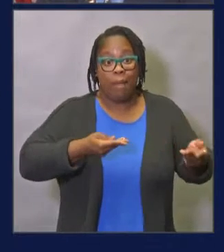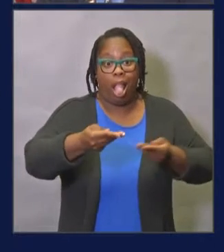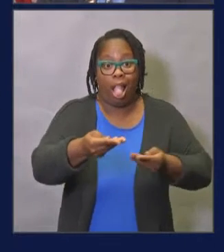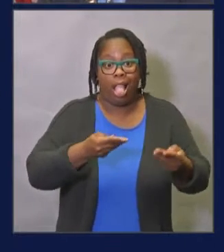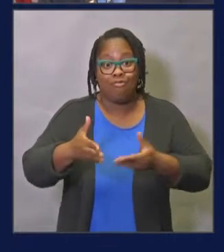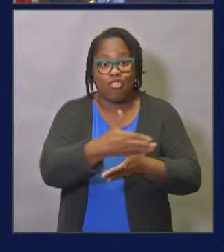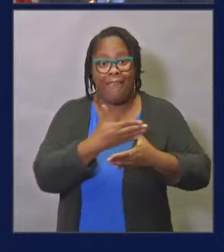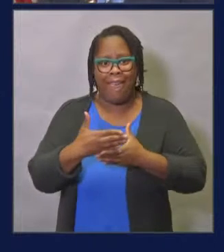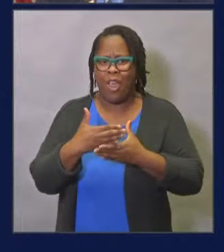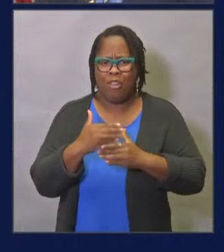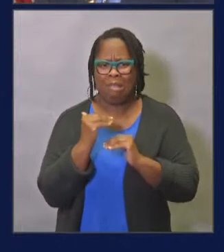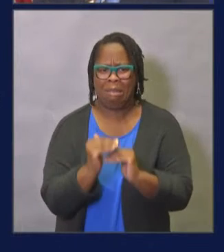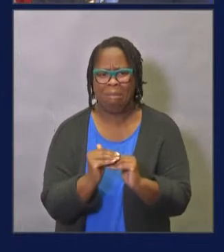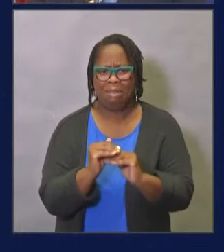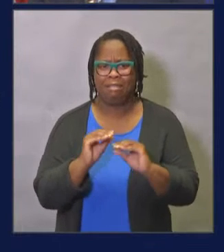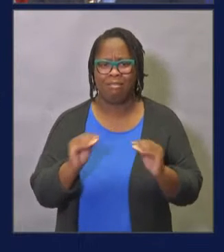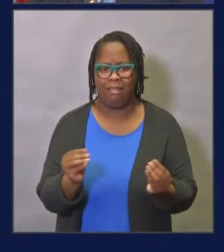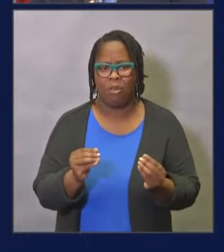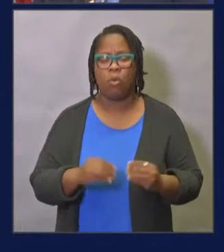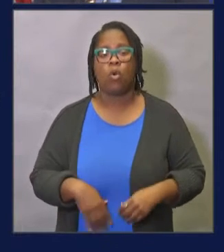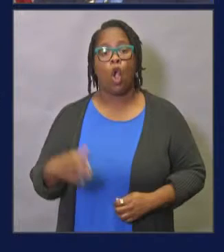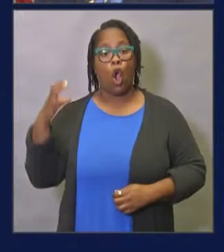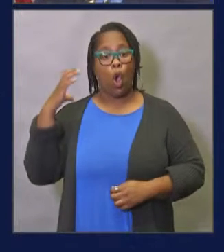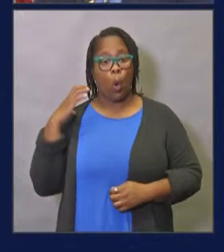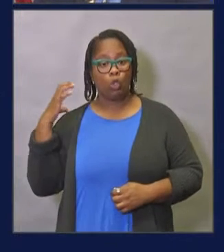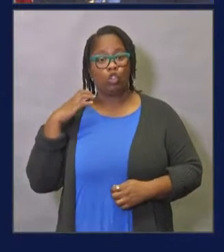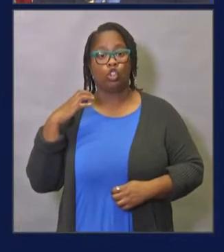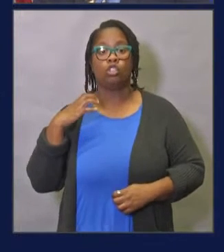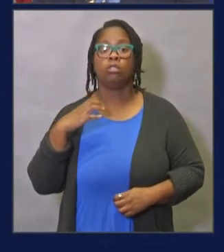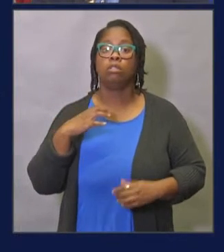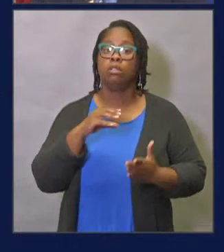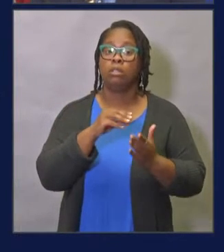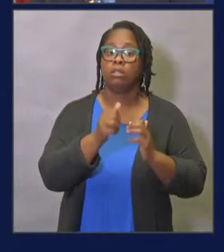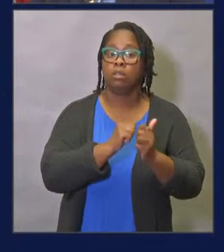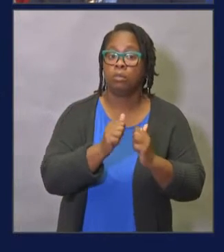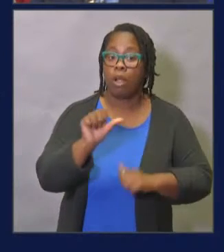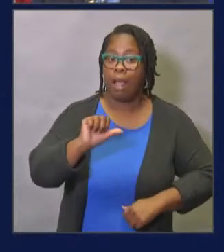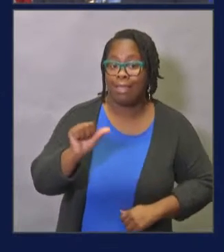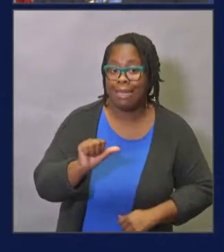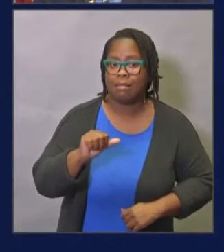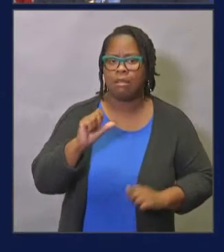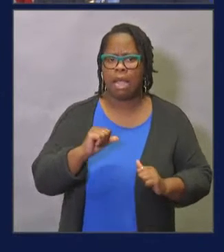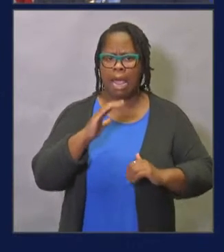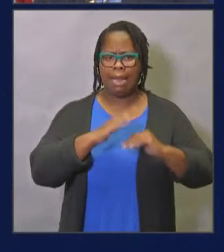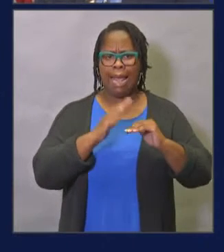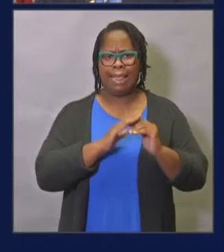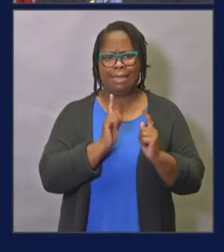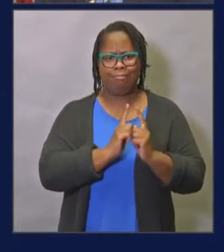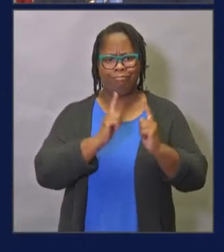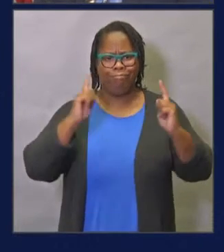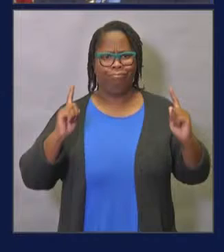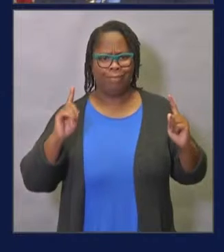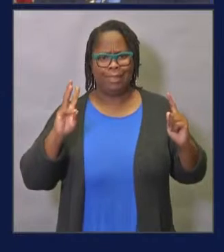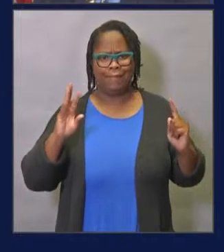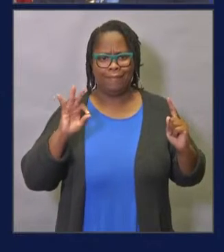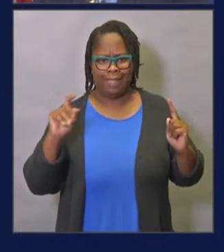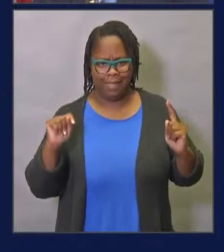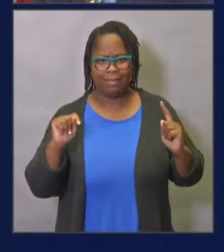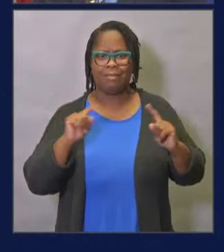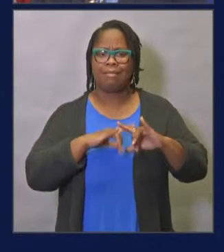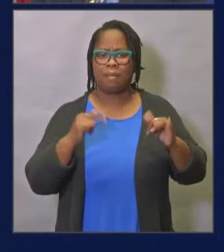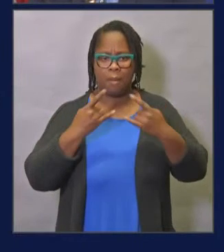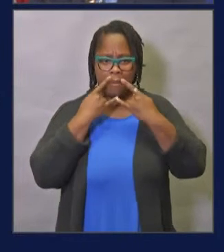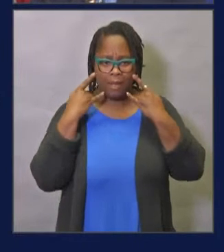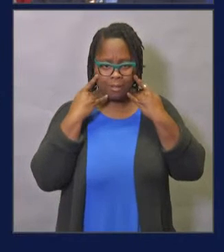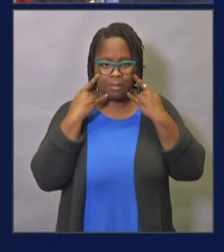and coaches are always able to remain at least 6 feet apart from others and wear a mask. Practices and